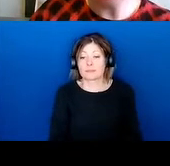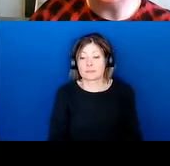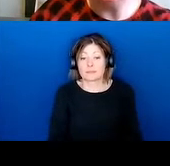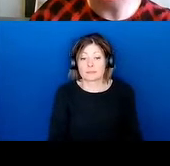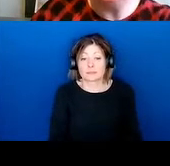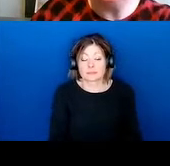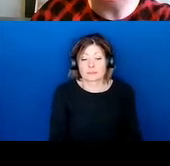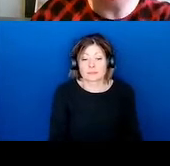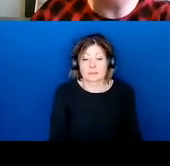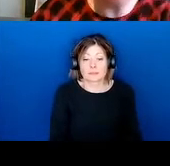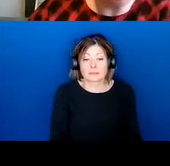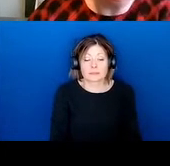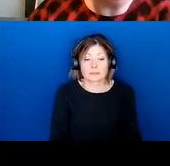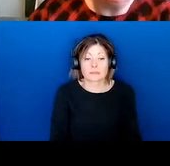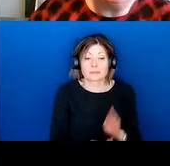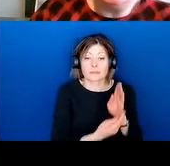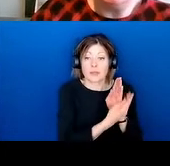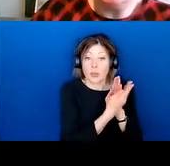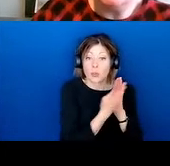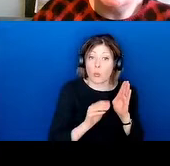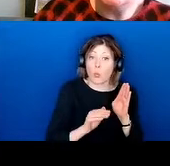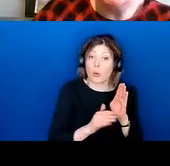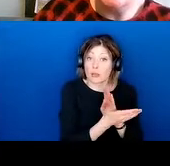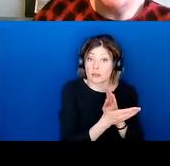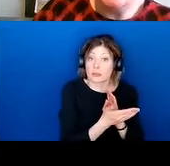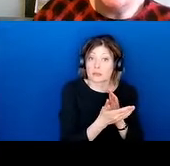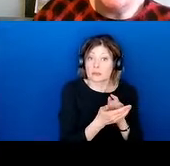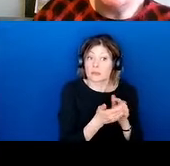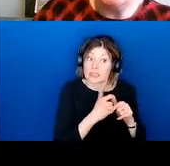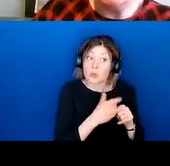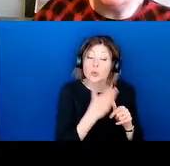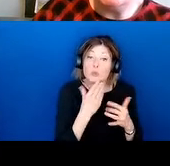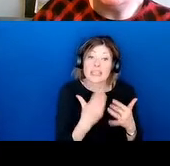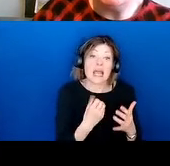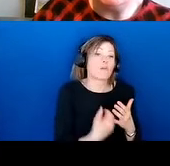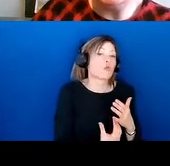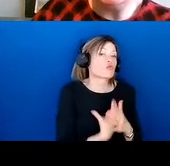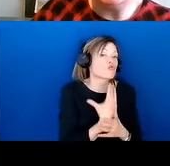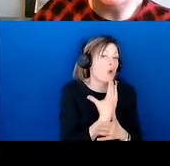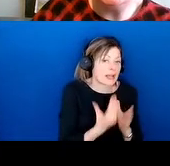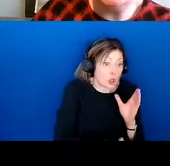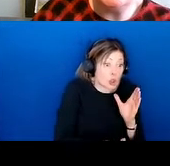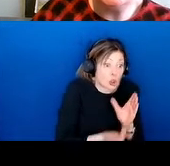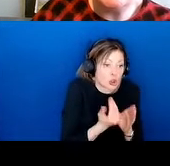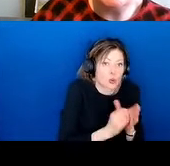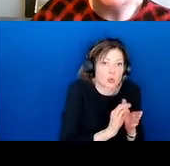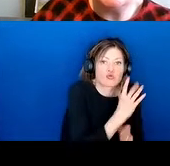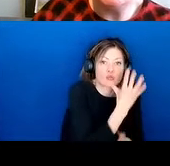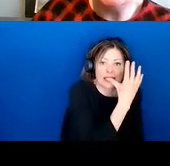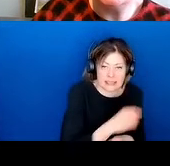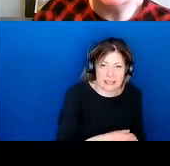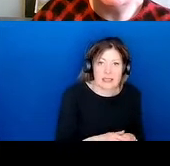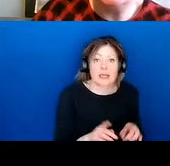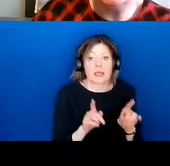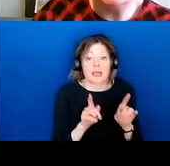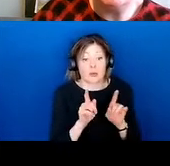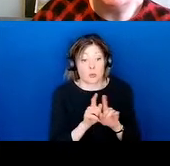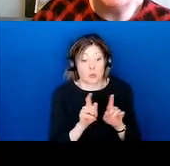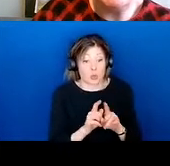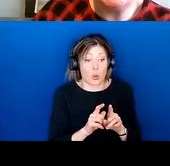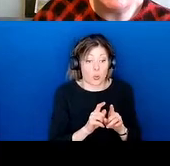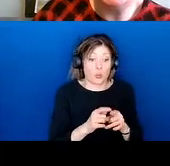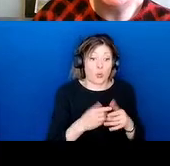The walled garden is still used as a nursery for young trees, and fruit trees have been planted on the inside and outside walls